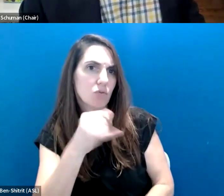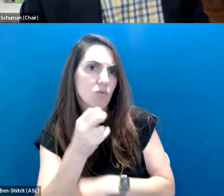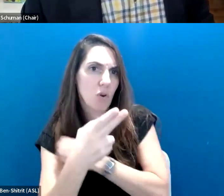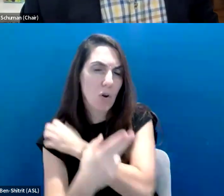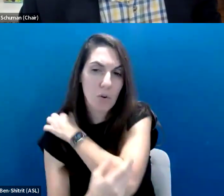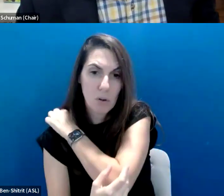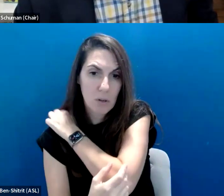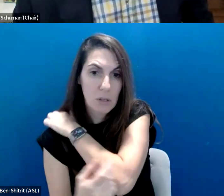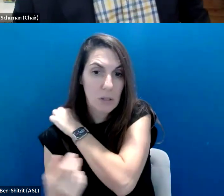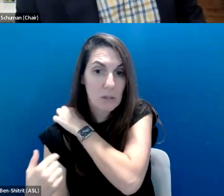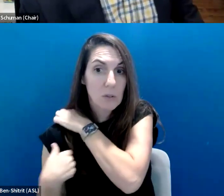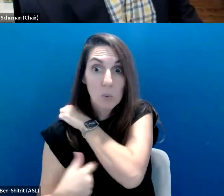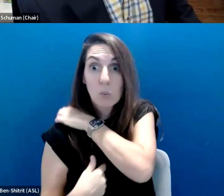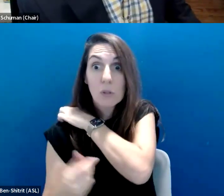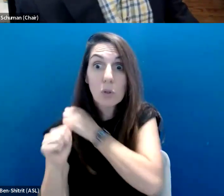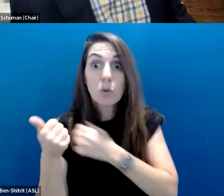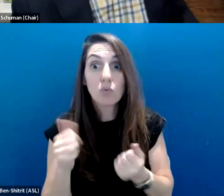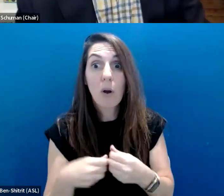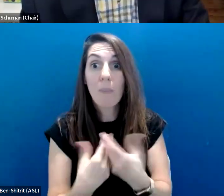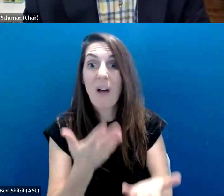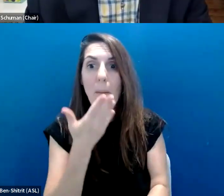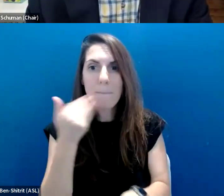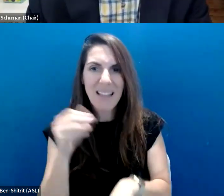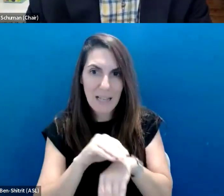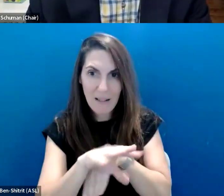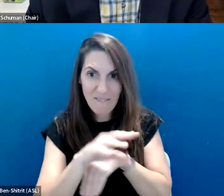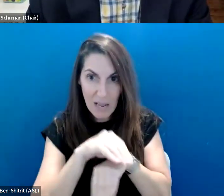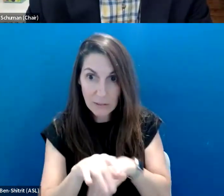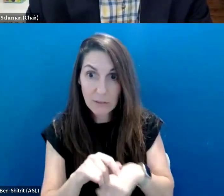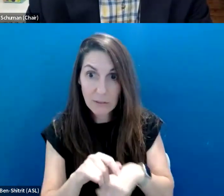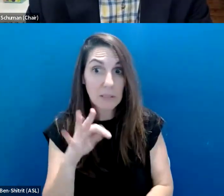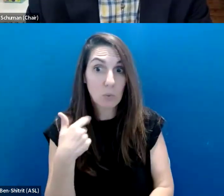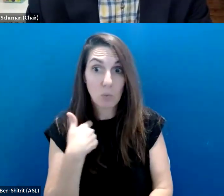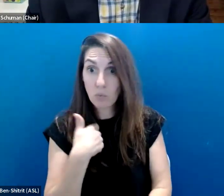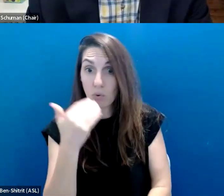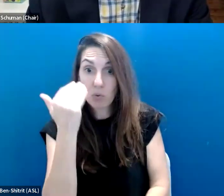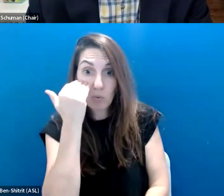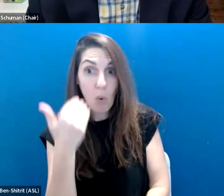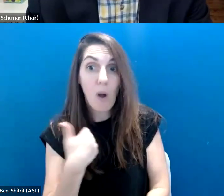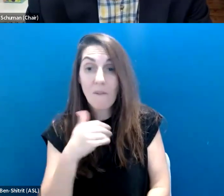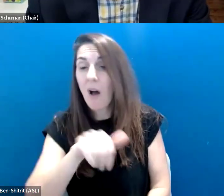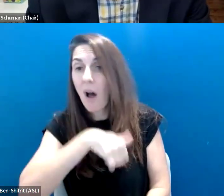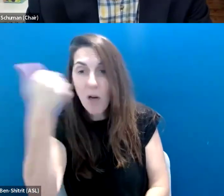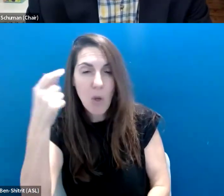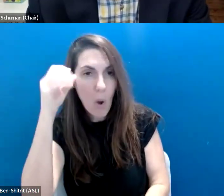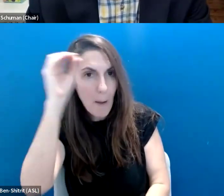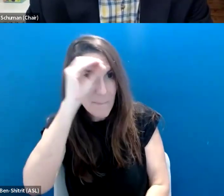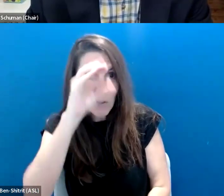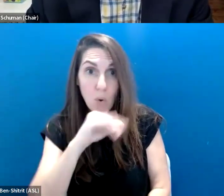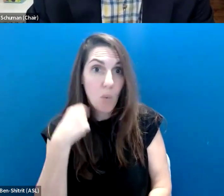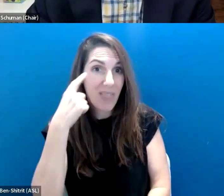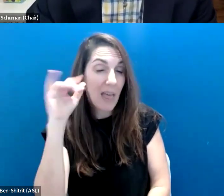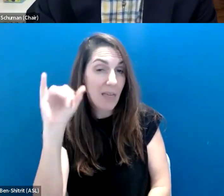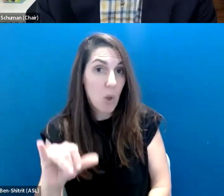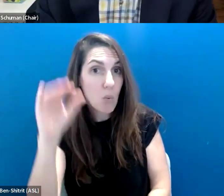we're here to provide the best advice that we can all provide, right? And if we know about alternative opinions and we think that those are valid opinions, we